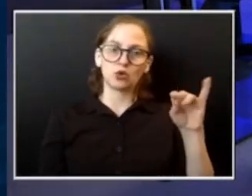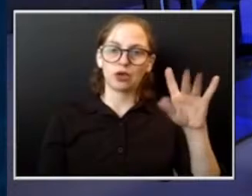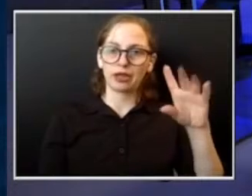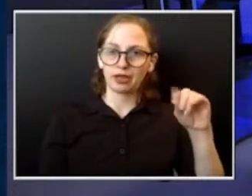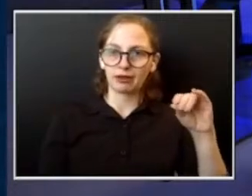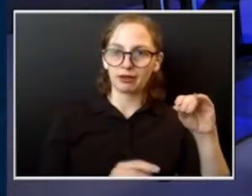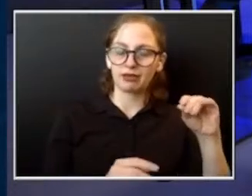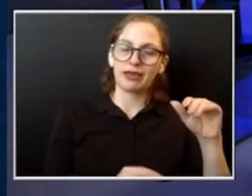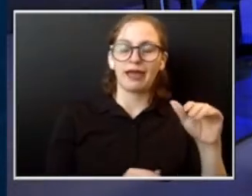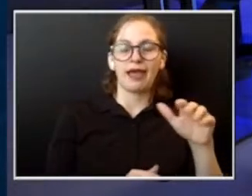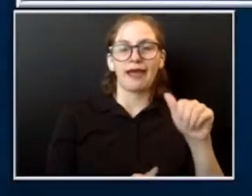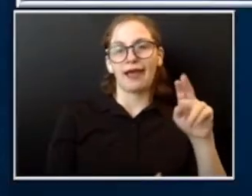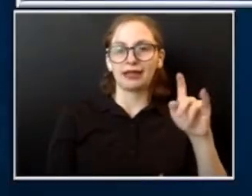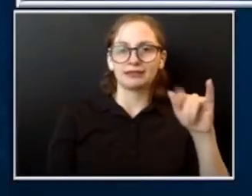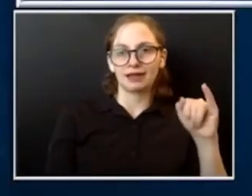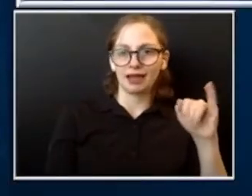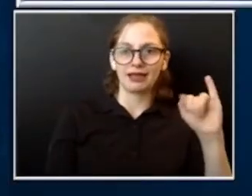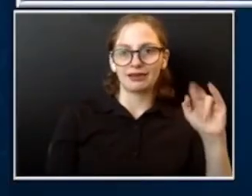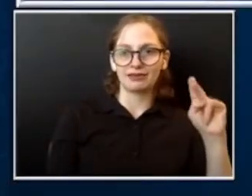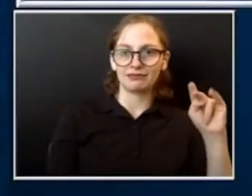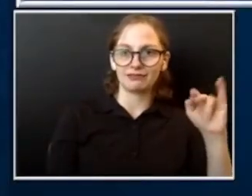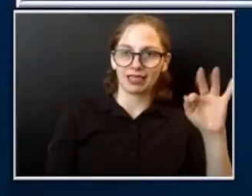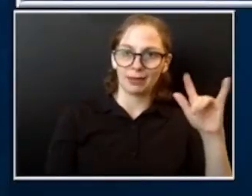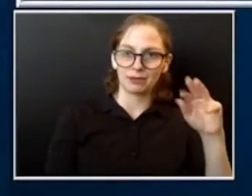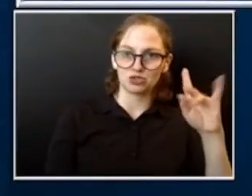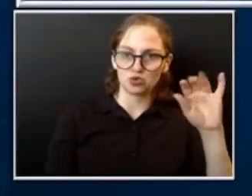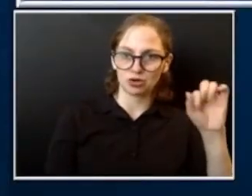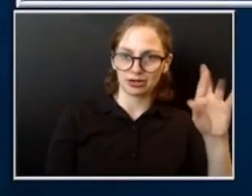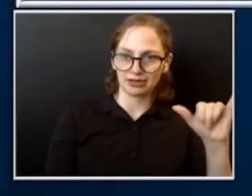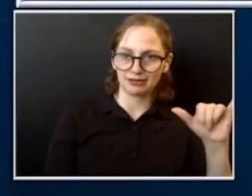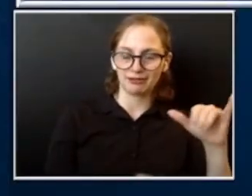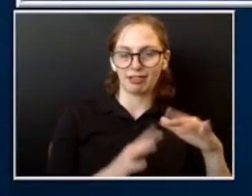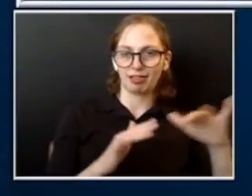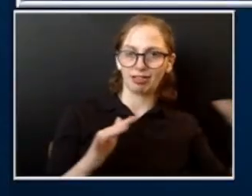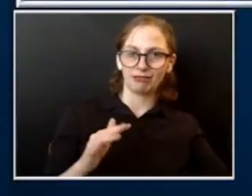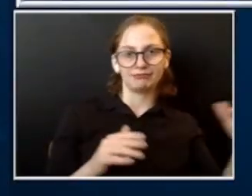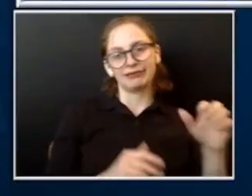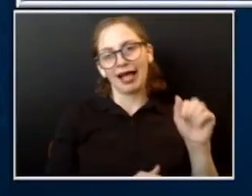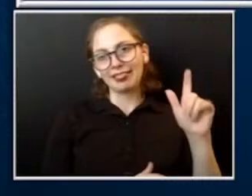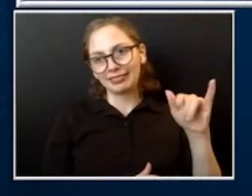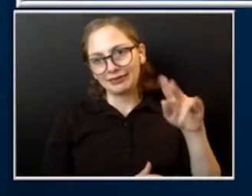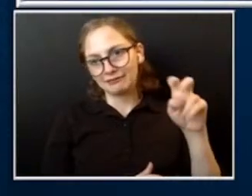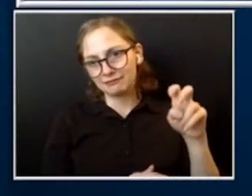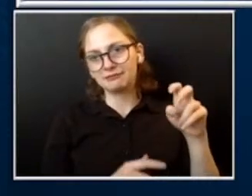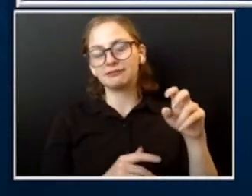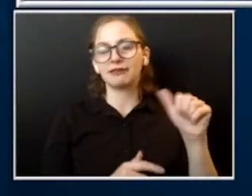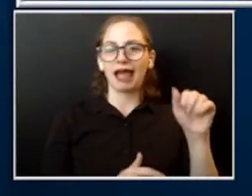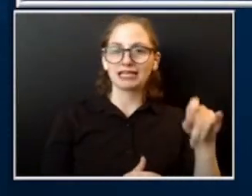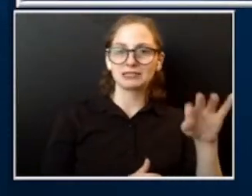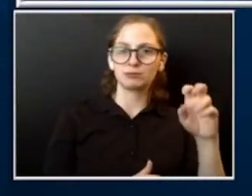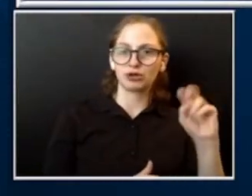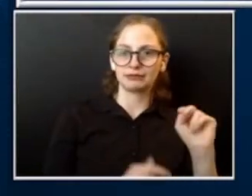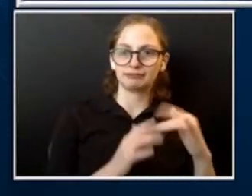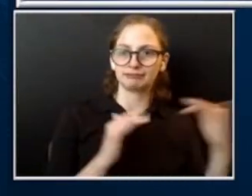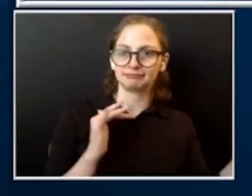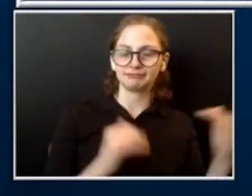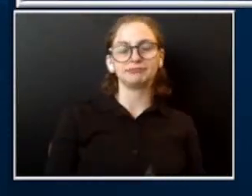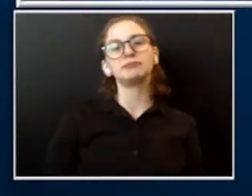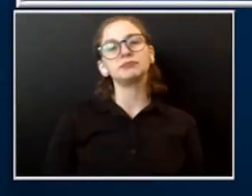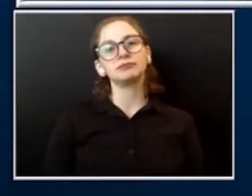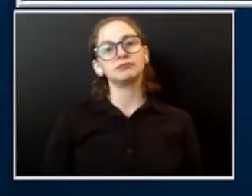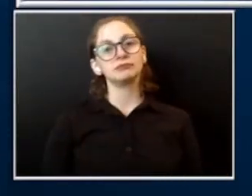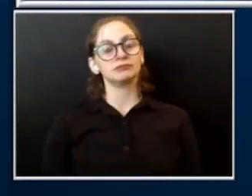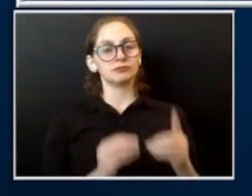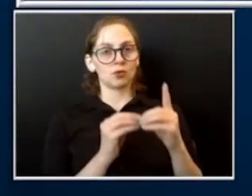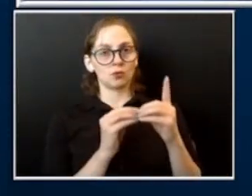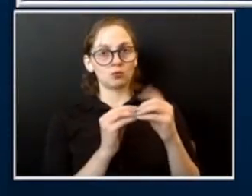that stuff. Alexis. Such a great discussion. We had one more question, and the doctors have touched on